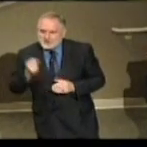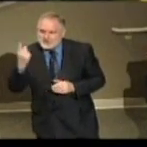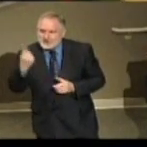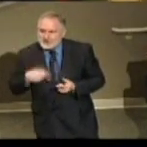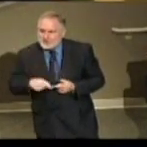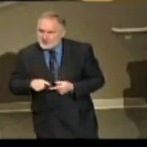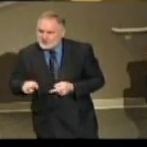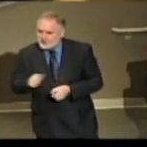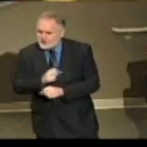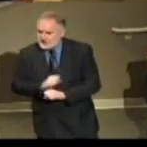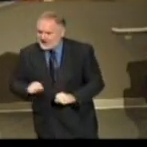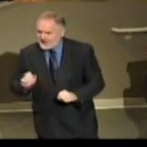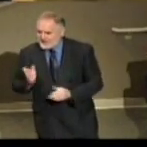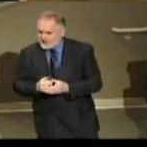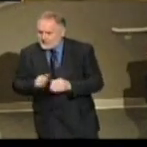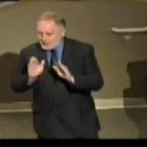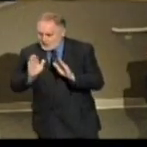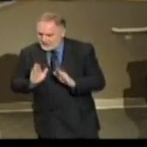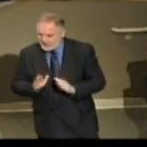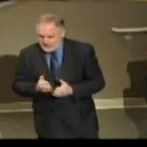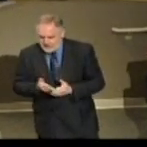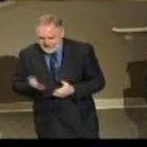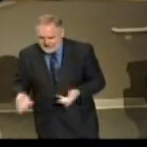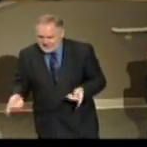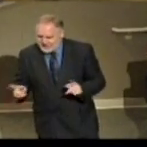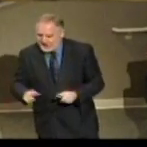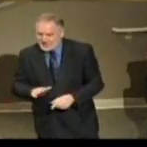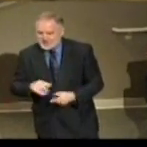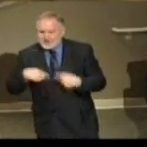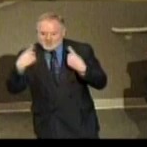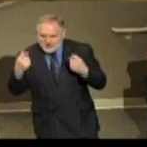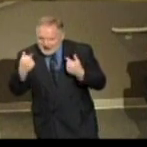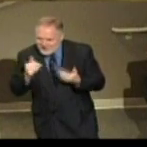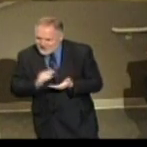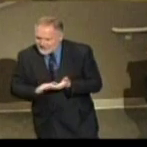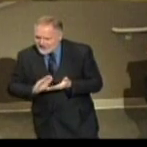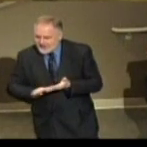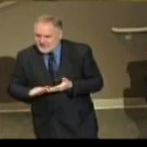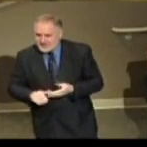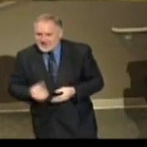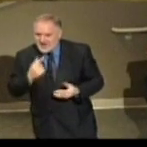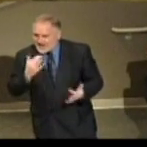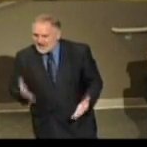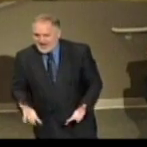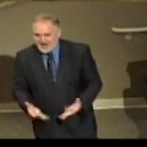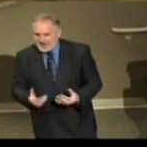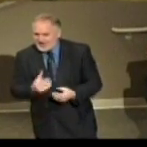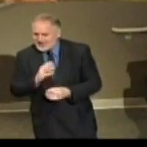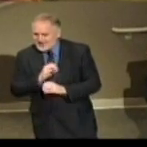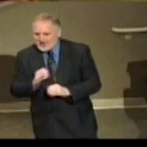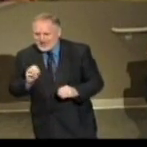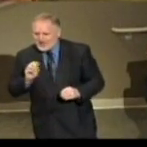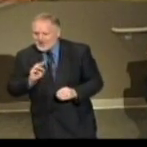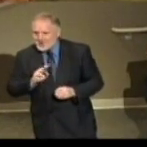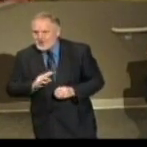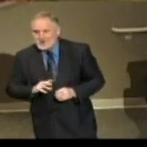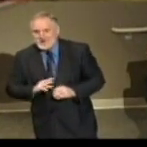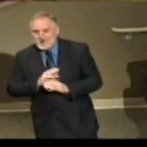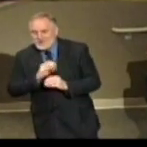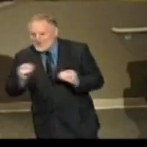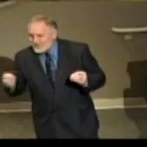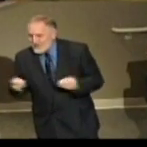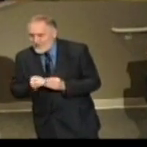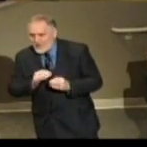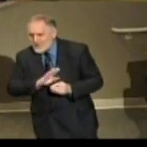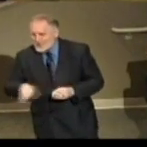saved, some wonderful things happened. Your sins were forgiven. Hell's no longer where you're going.